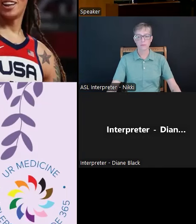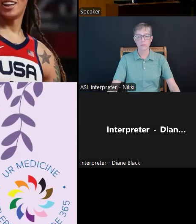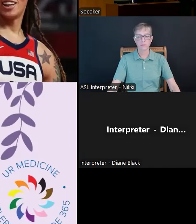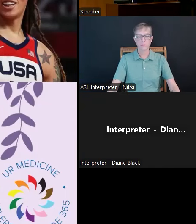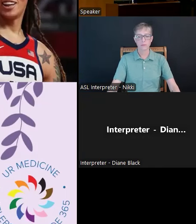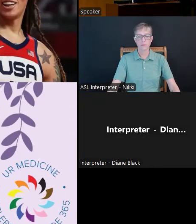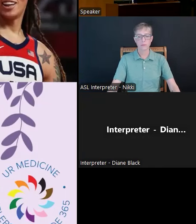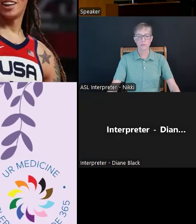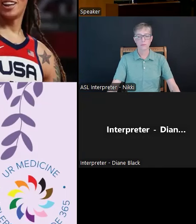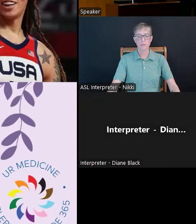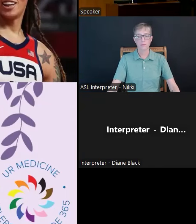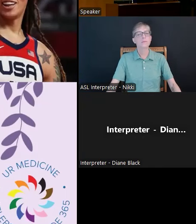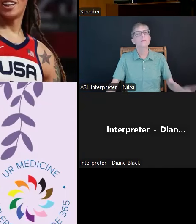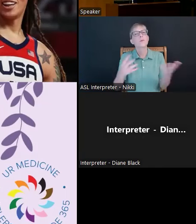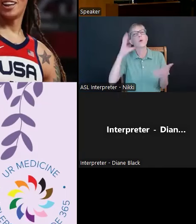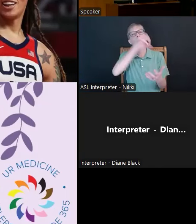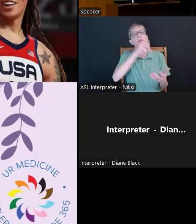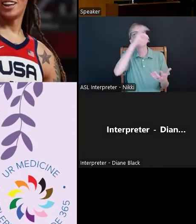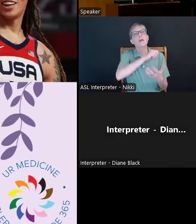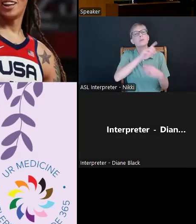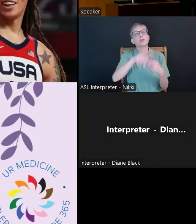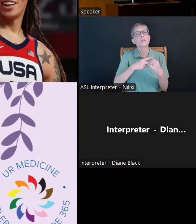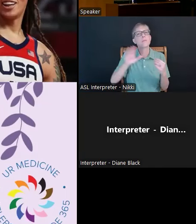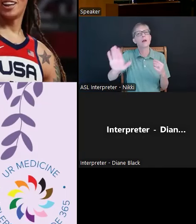What assumptions do you have about identity?